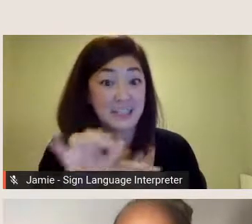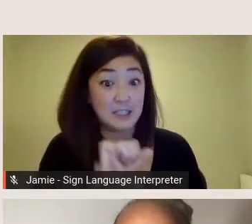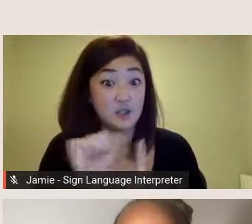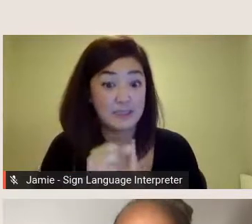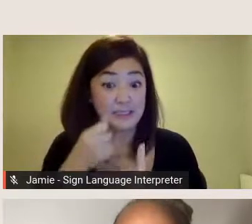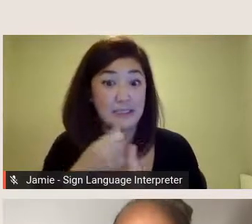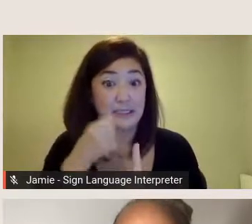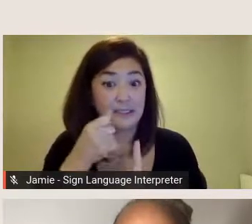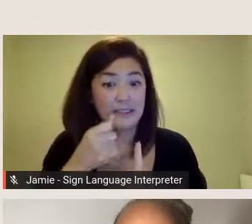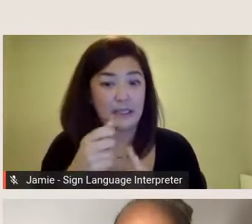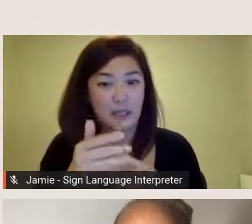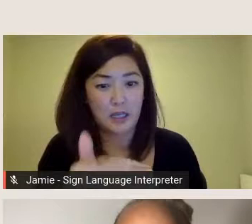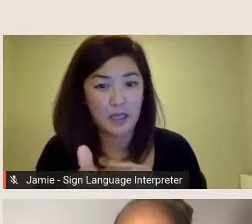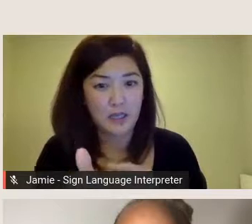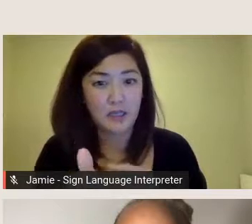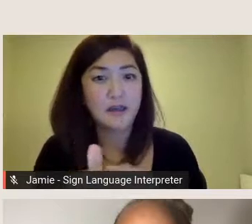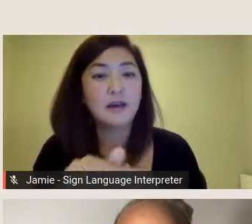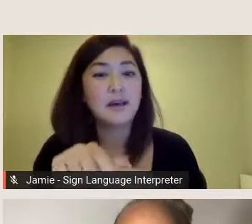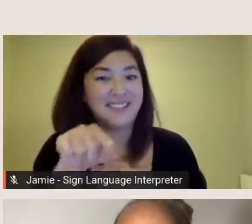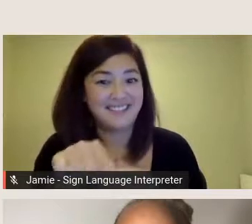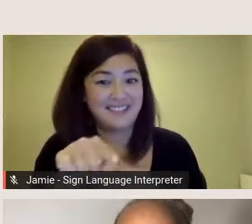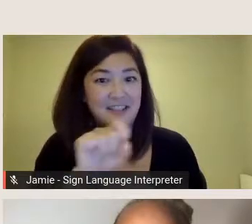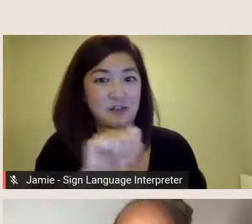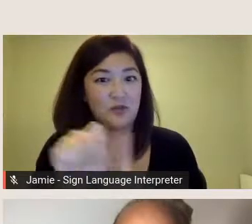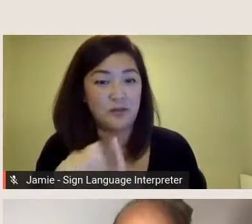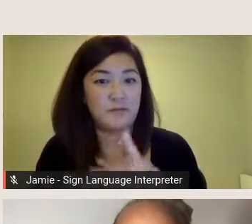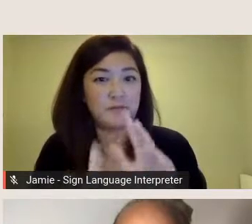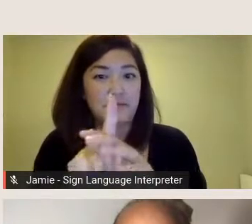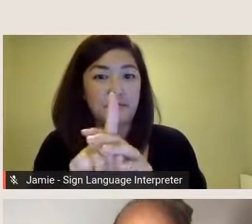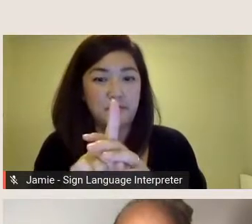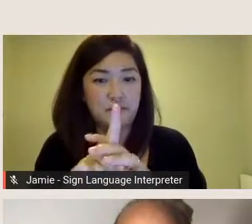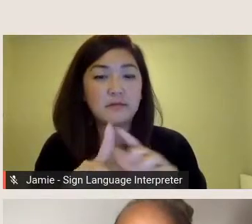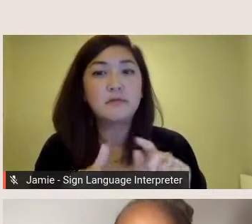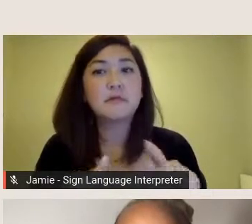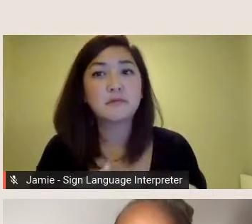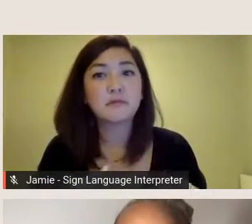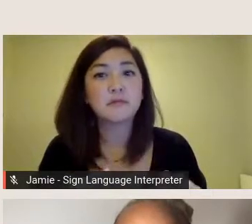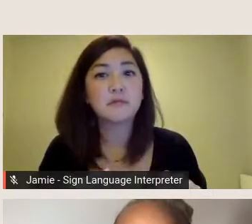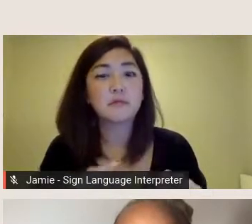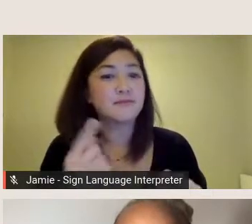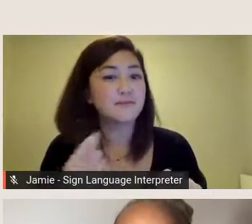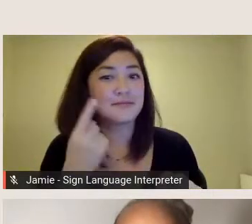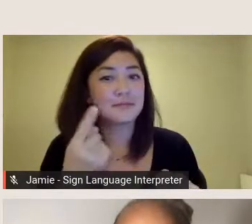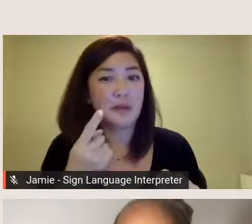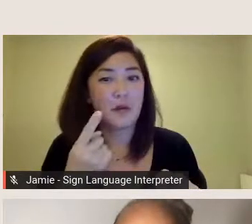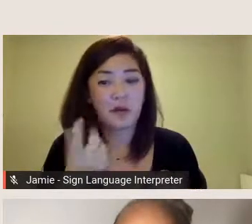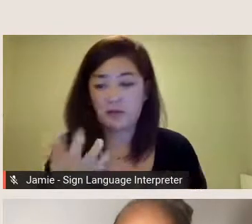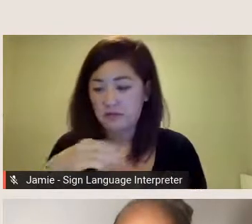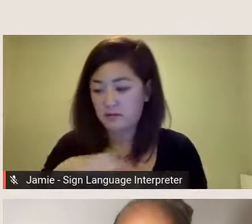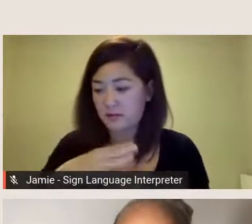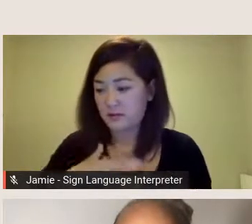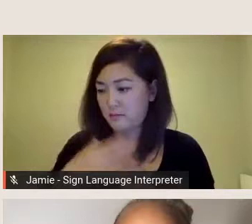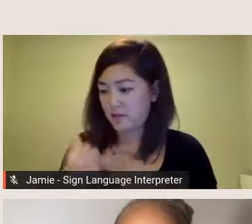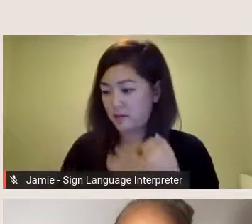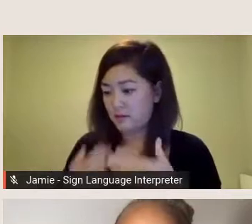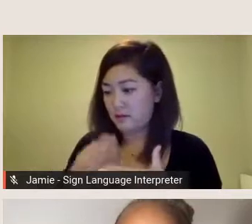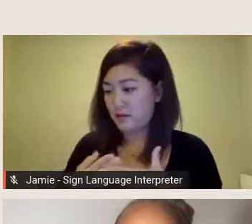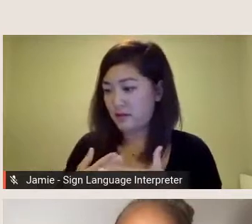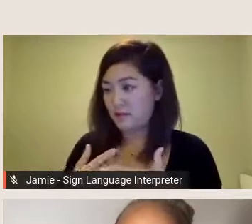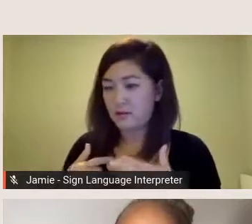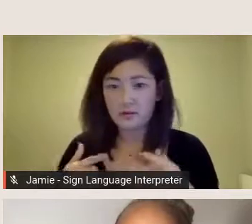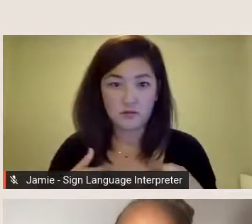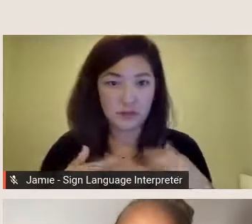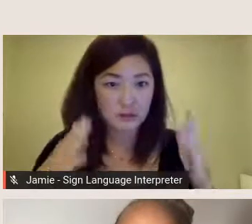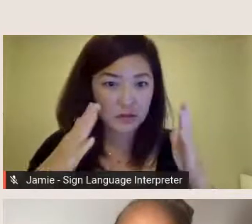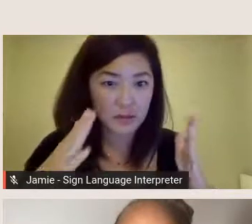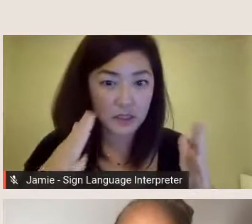About four months from that case, this case popped up, and the headlines included somebody with my last name. So I was definitely paying attention to